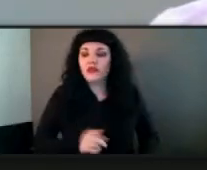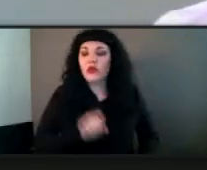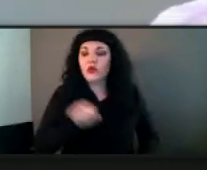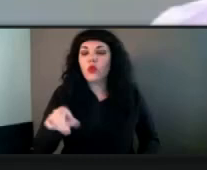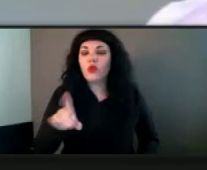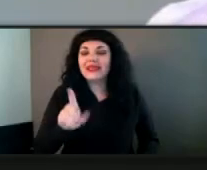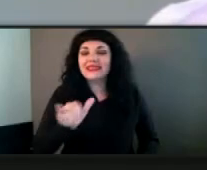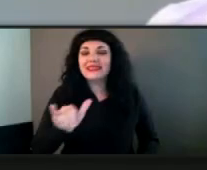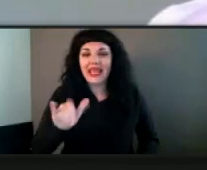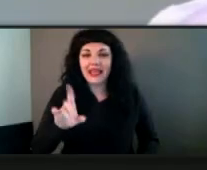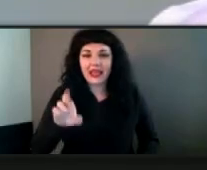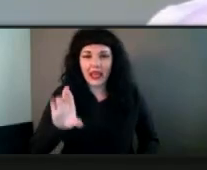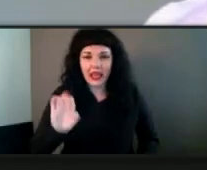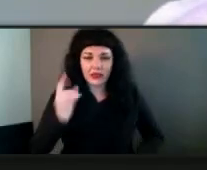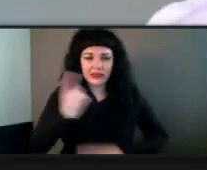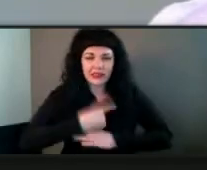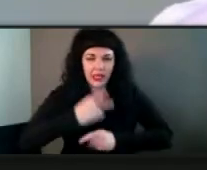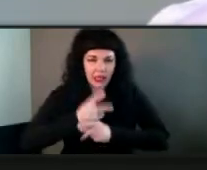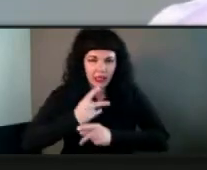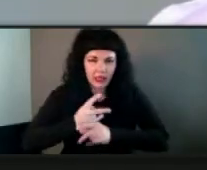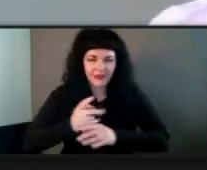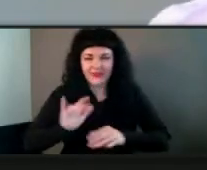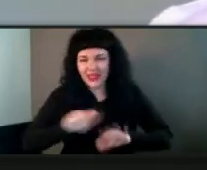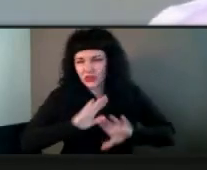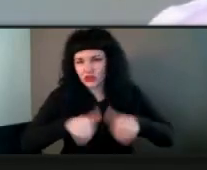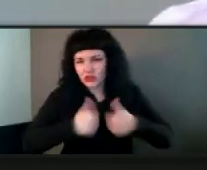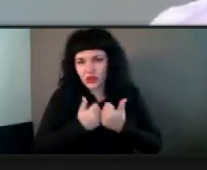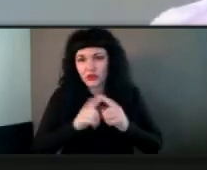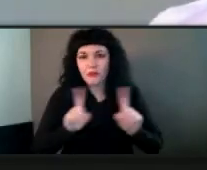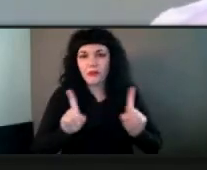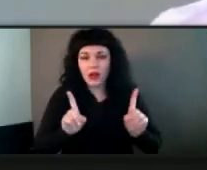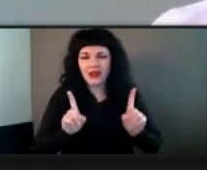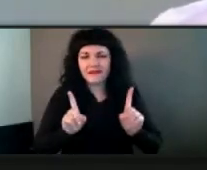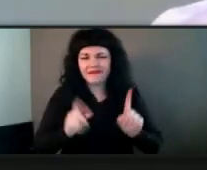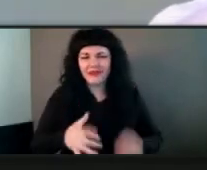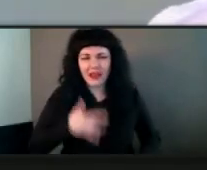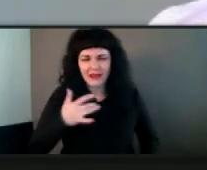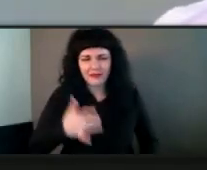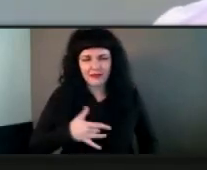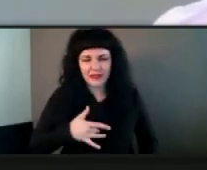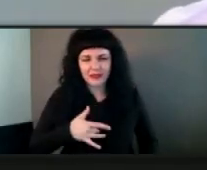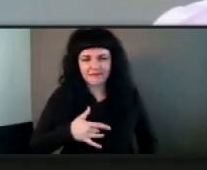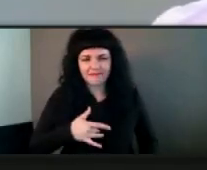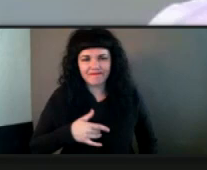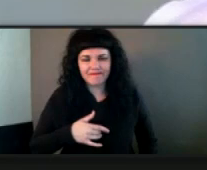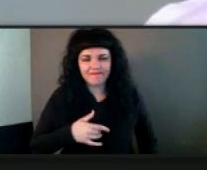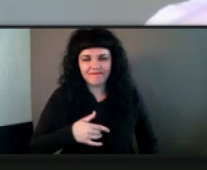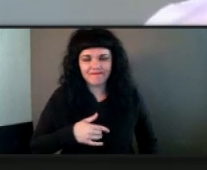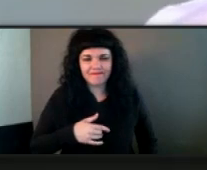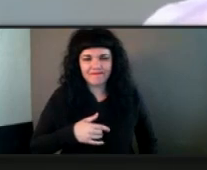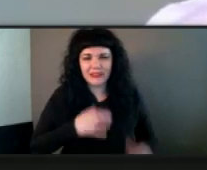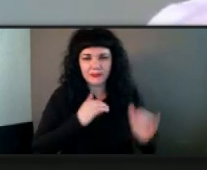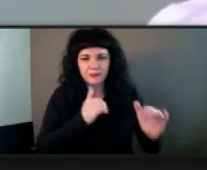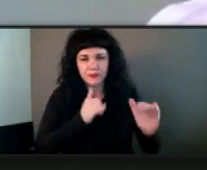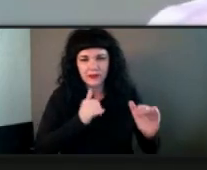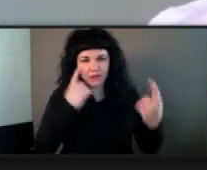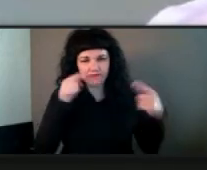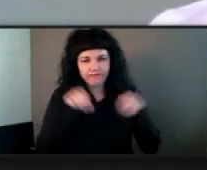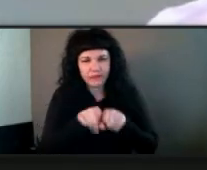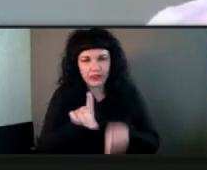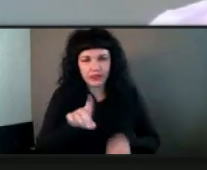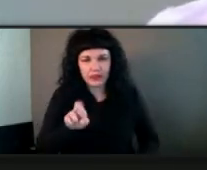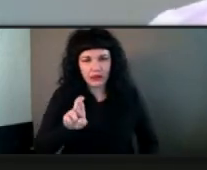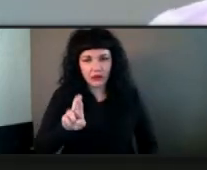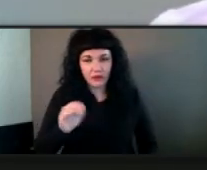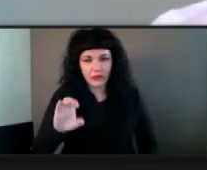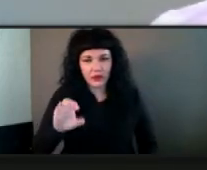closed. But I think following along with what Dr. McGrath said, the having, if the rates